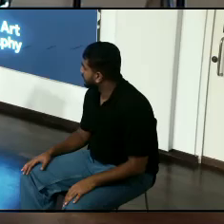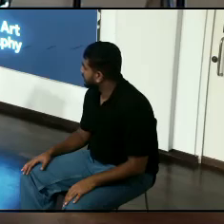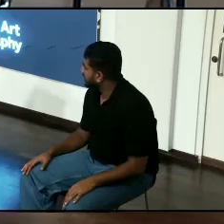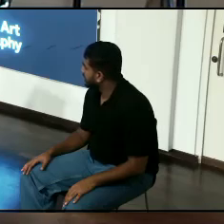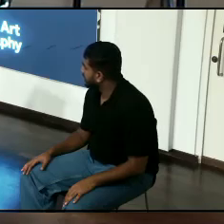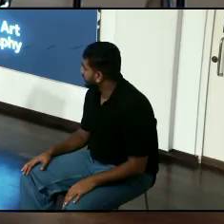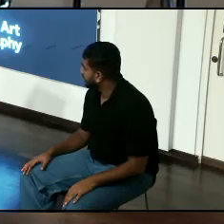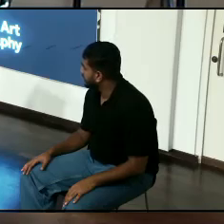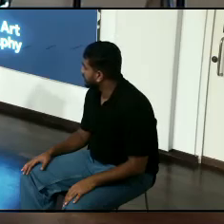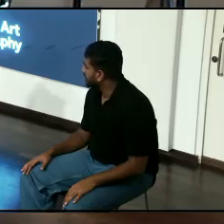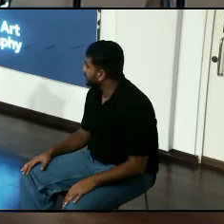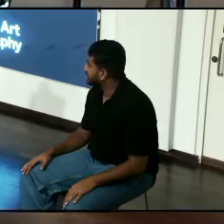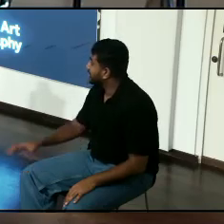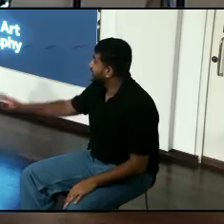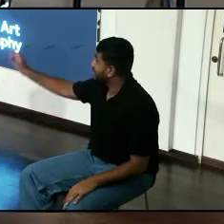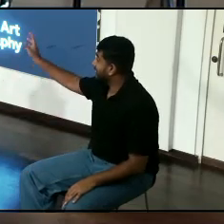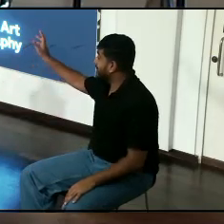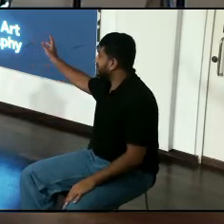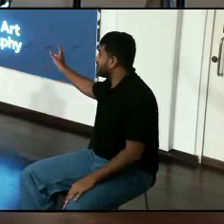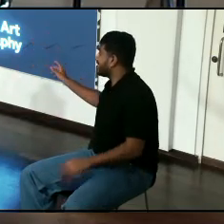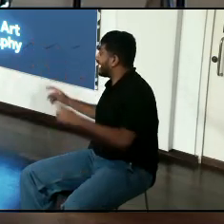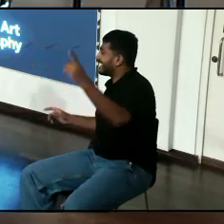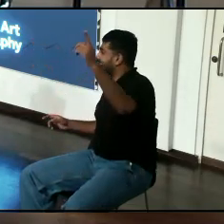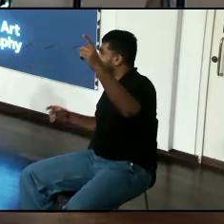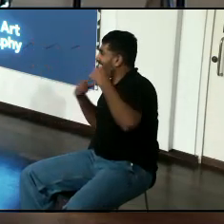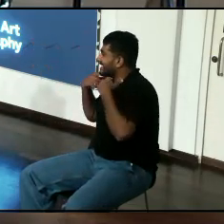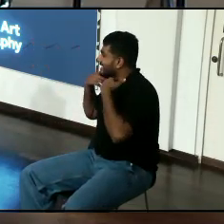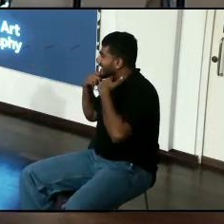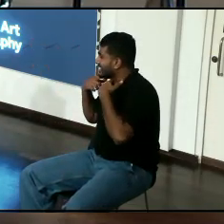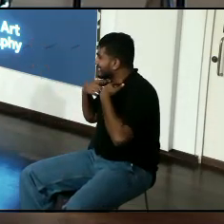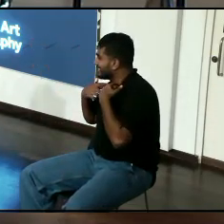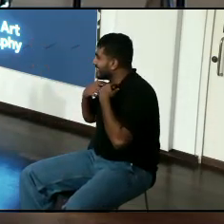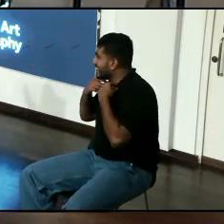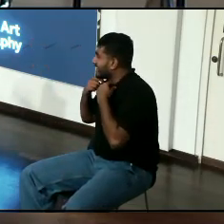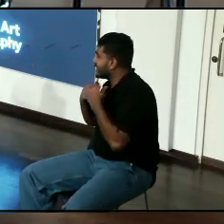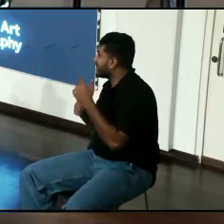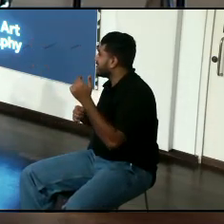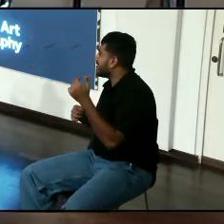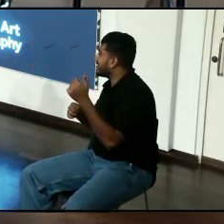No? Yeah, there we go. There we go. Now it's okay?